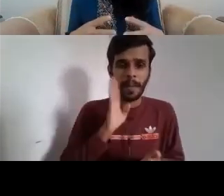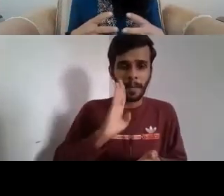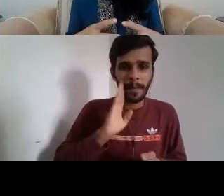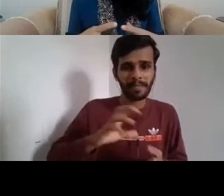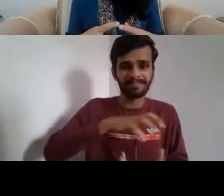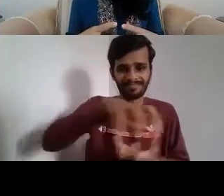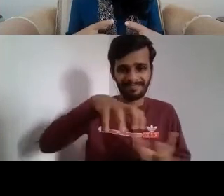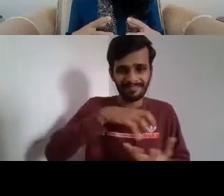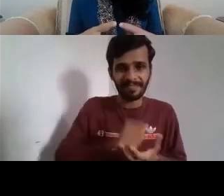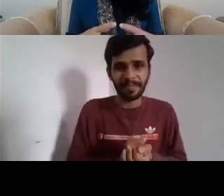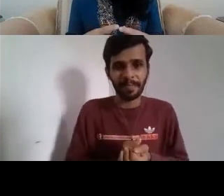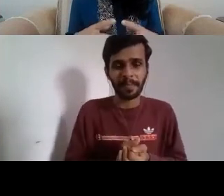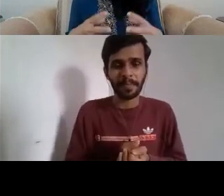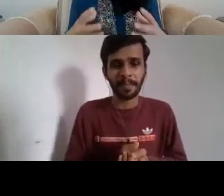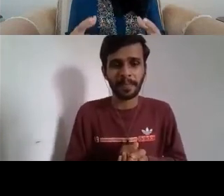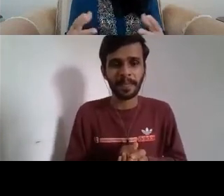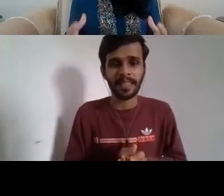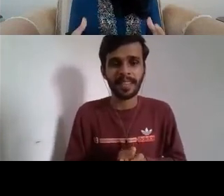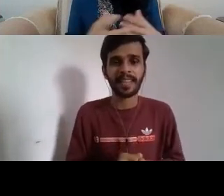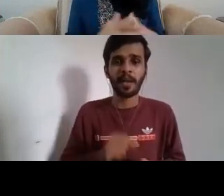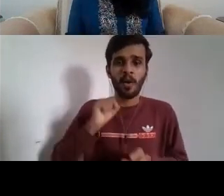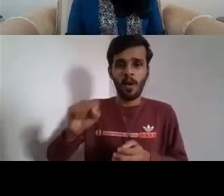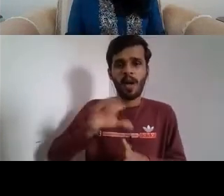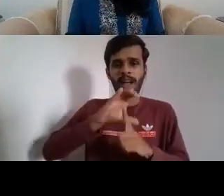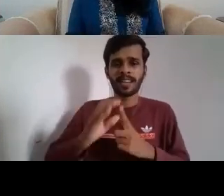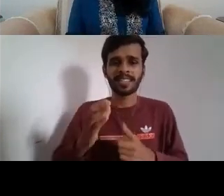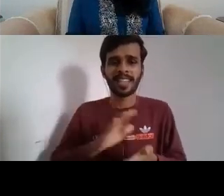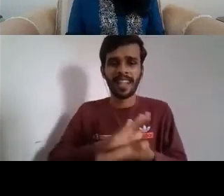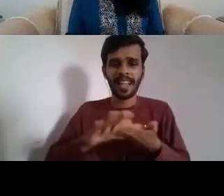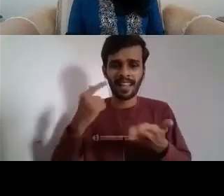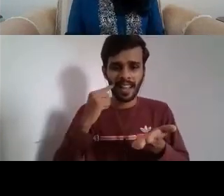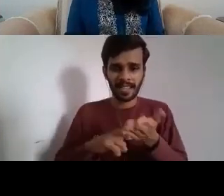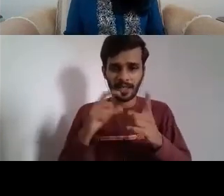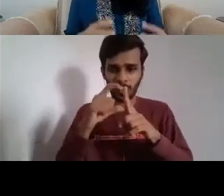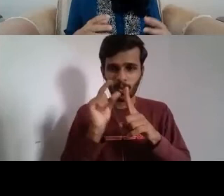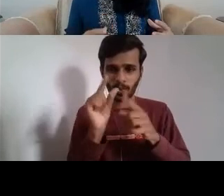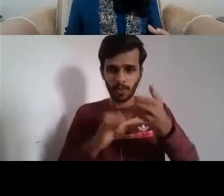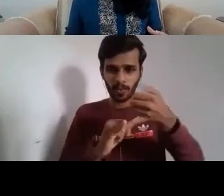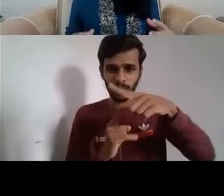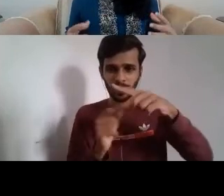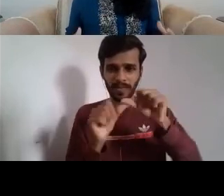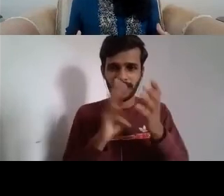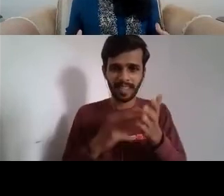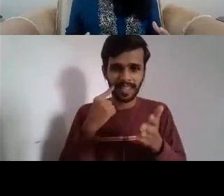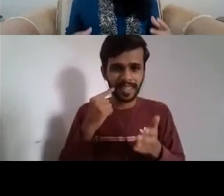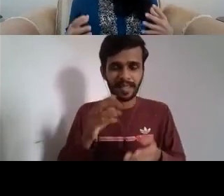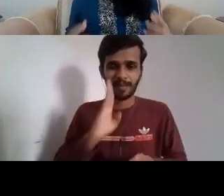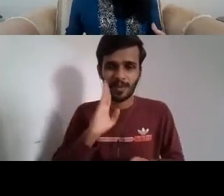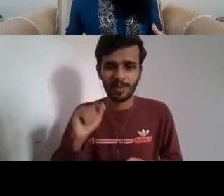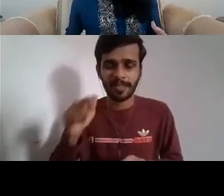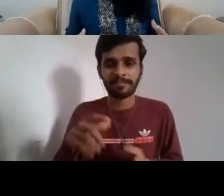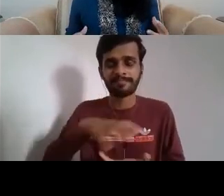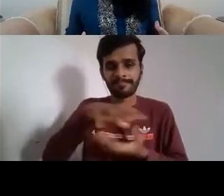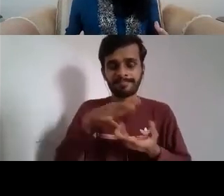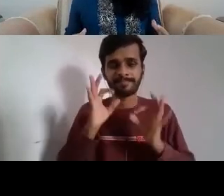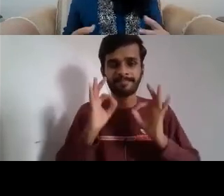of traditional music, traditional Hindustani music. Ravi Shankar's career is an